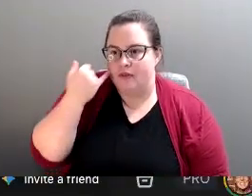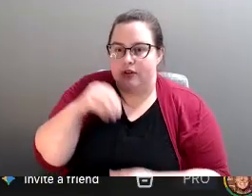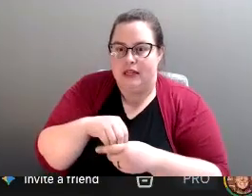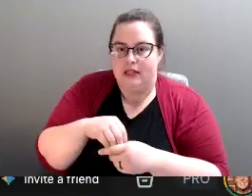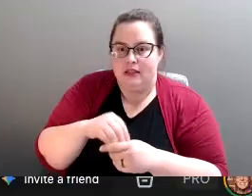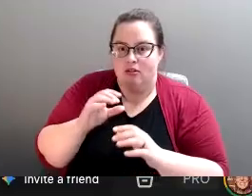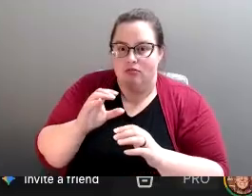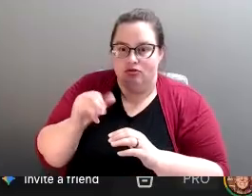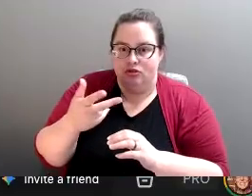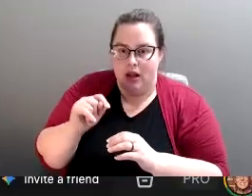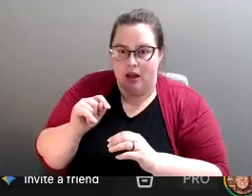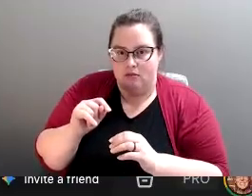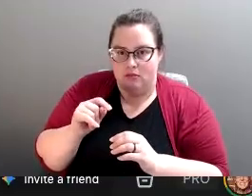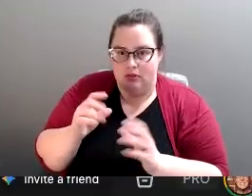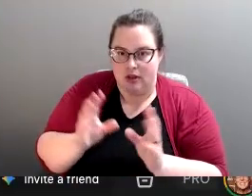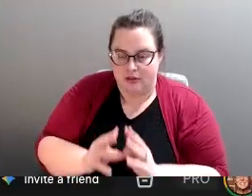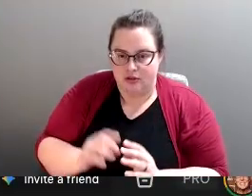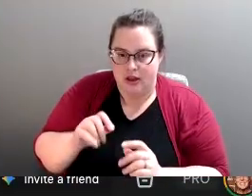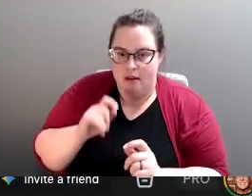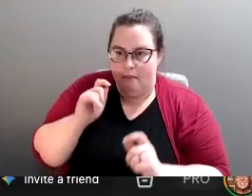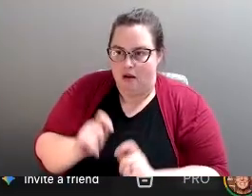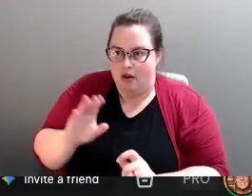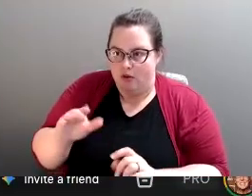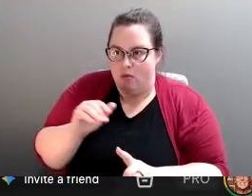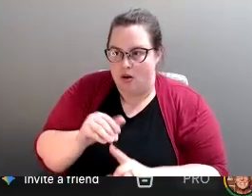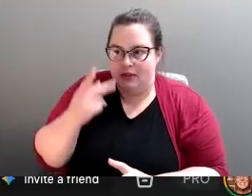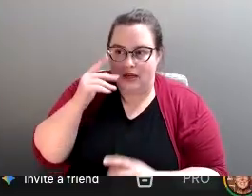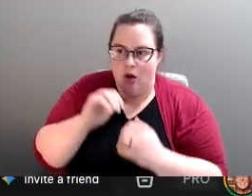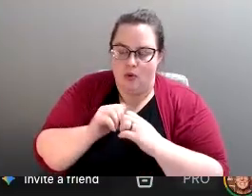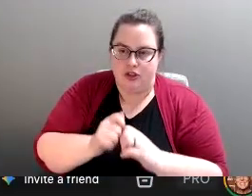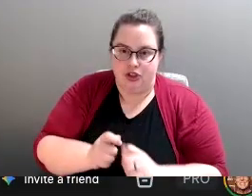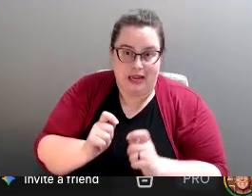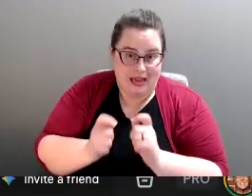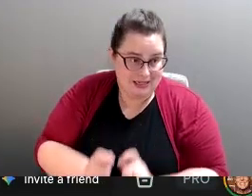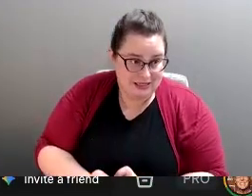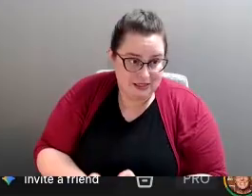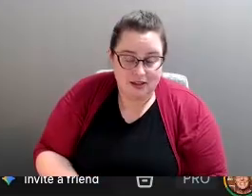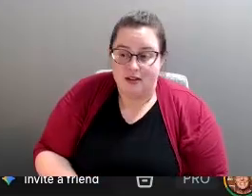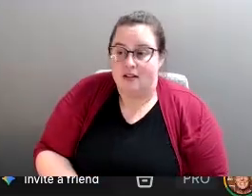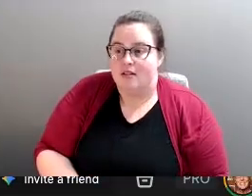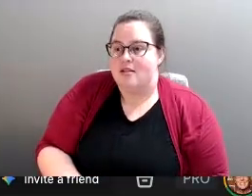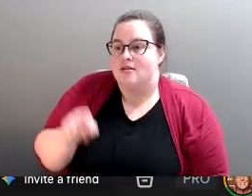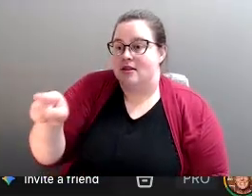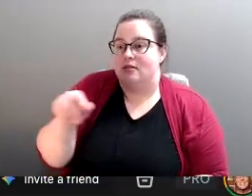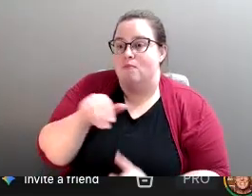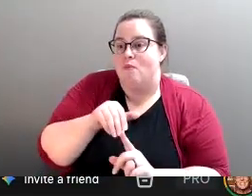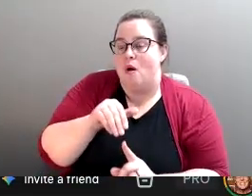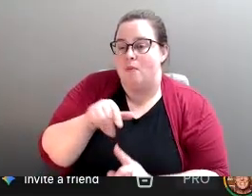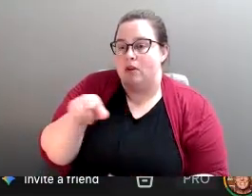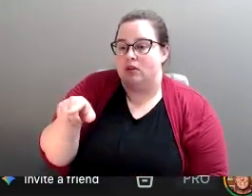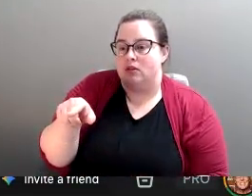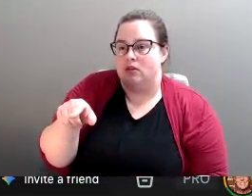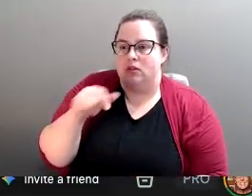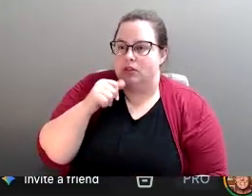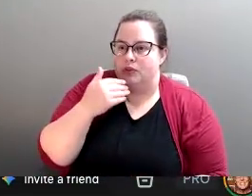actually go ahead and modify one of your prompts to see how it would change. And this prompt that I'm actually in right here is probably